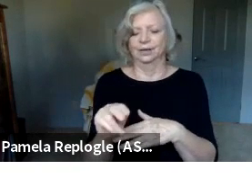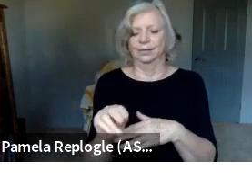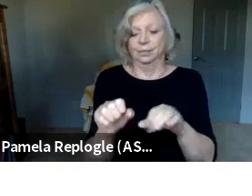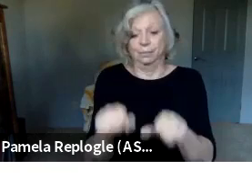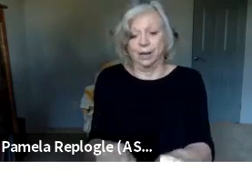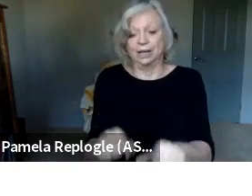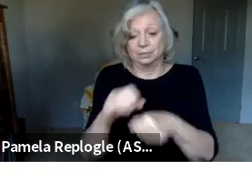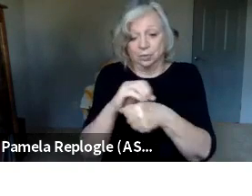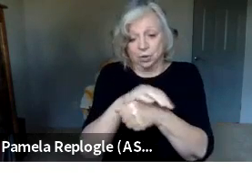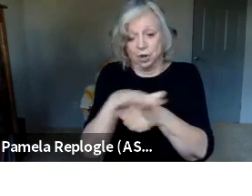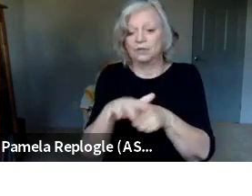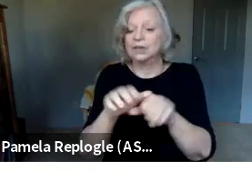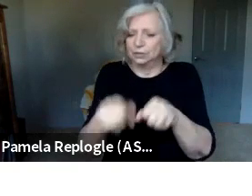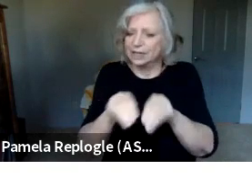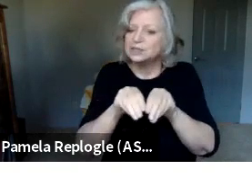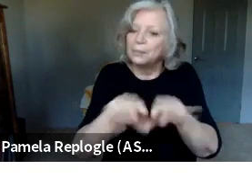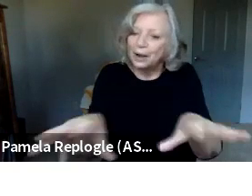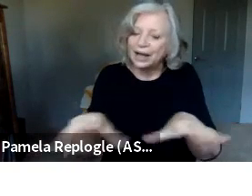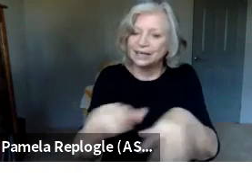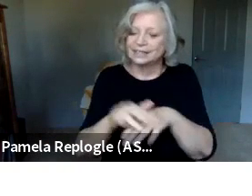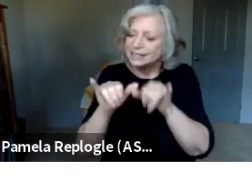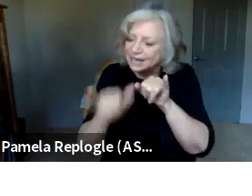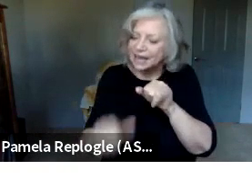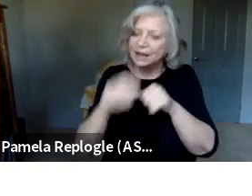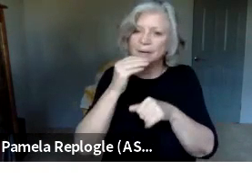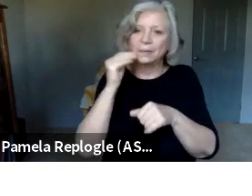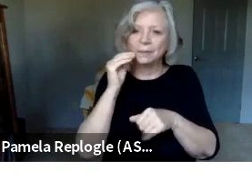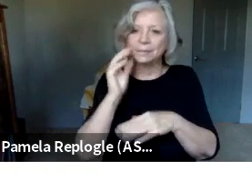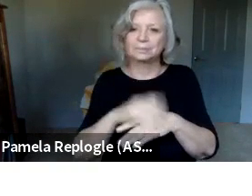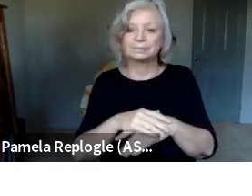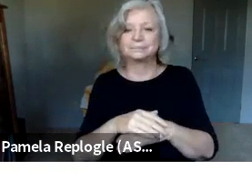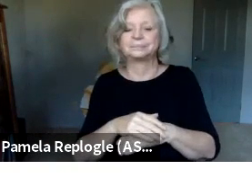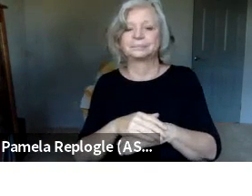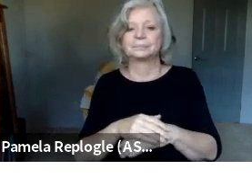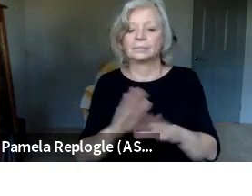be transmitted to other individuals. We also want people, again,